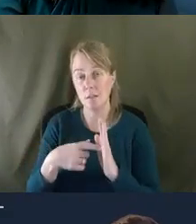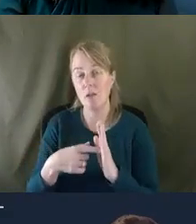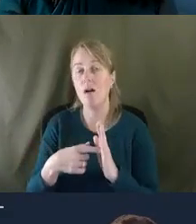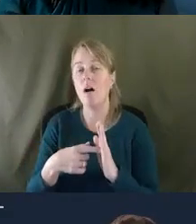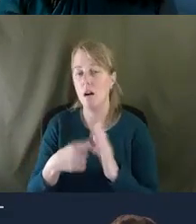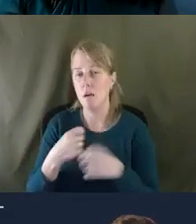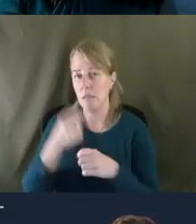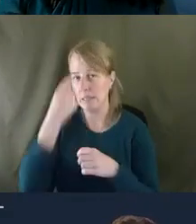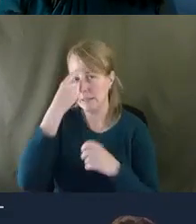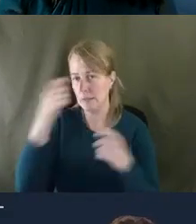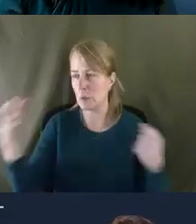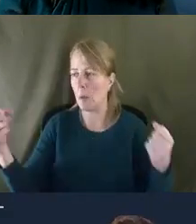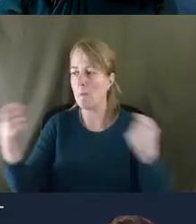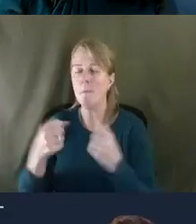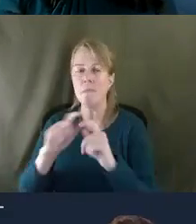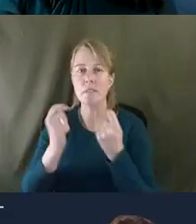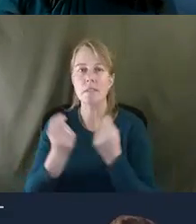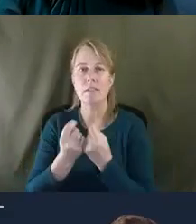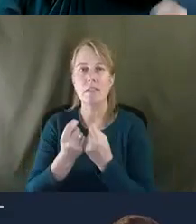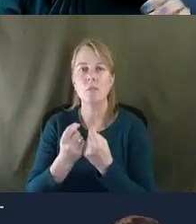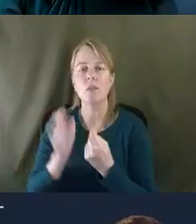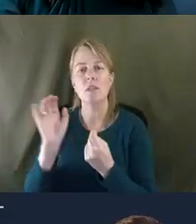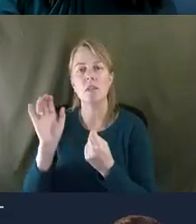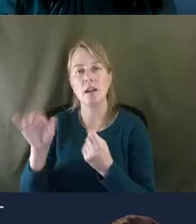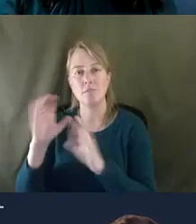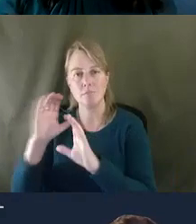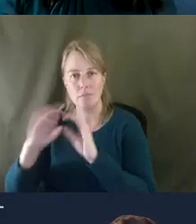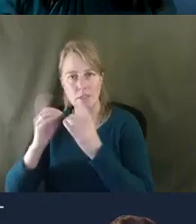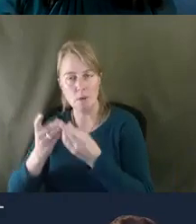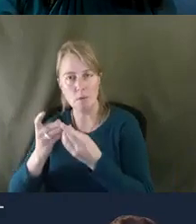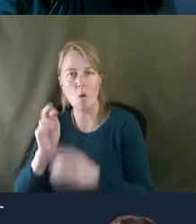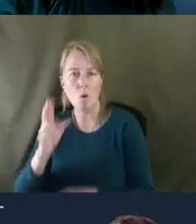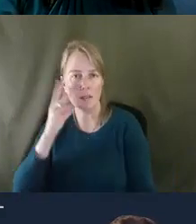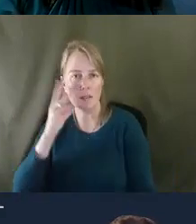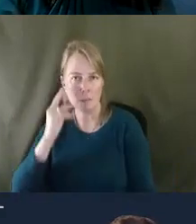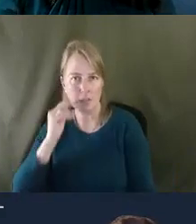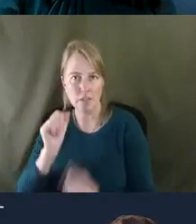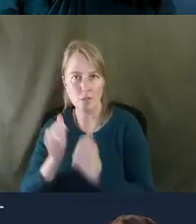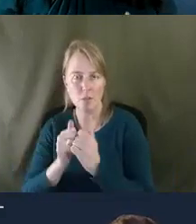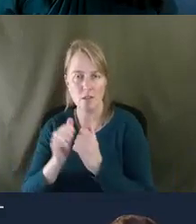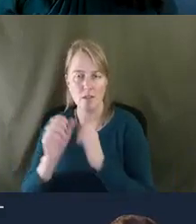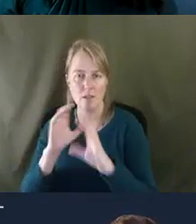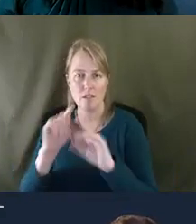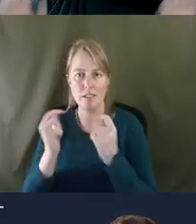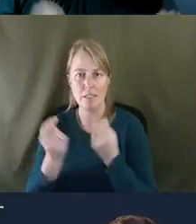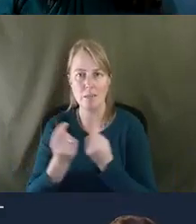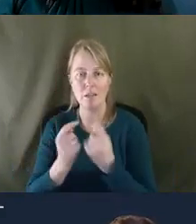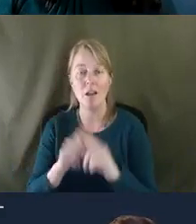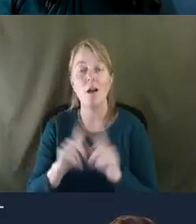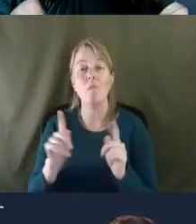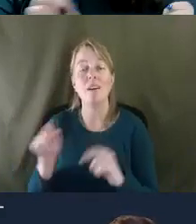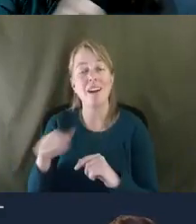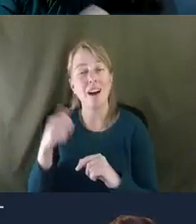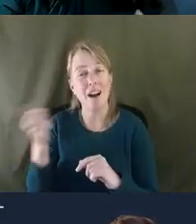to team them up with someone who was working in that division or had experience working with the communications team. However, there was